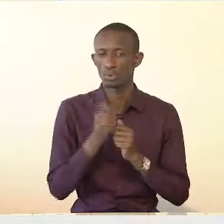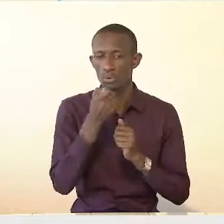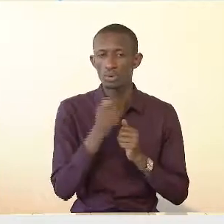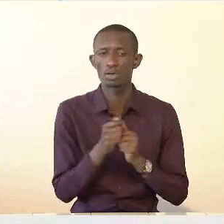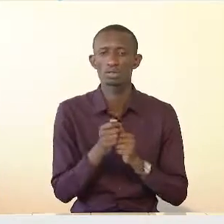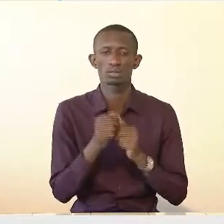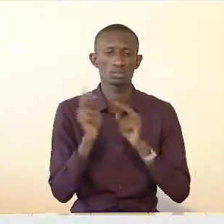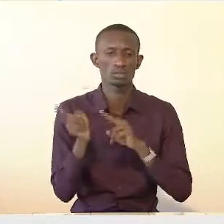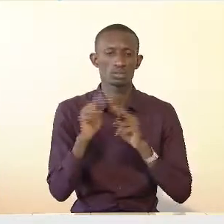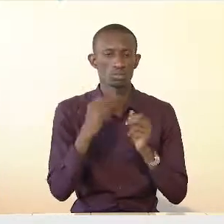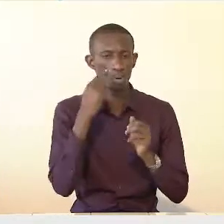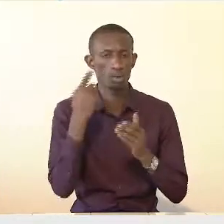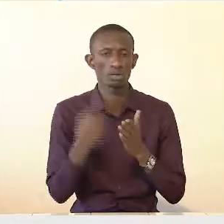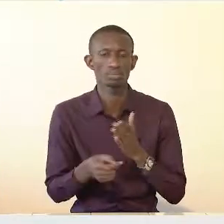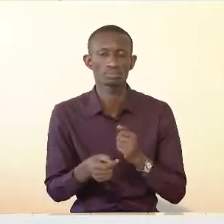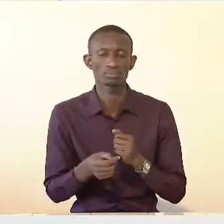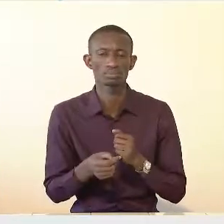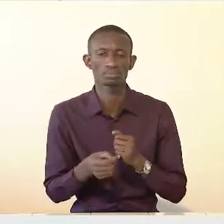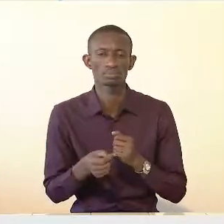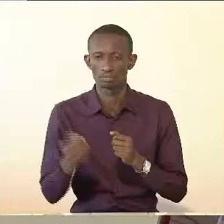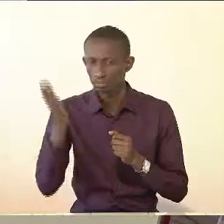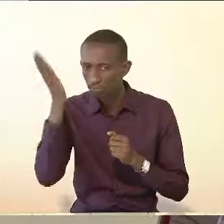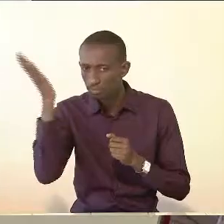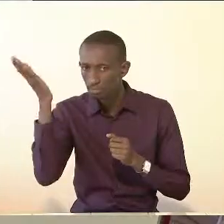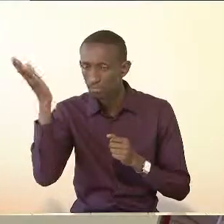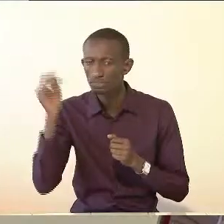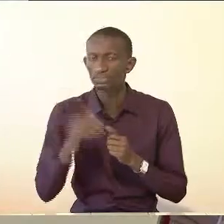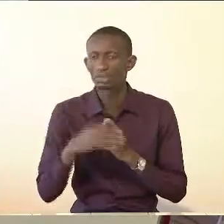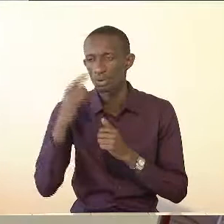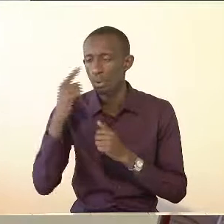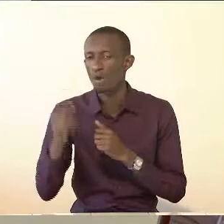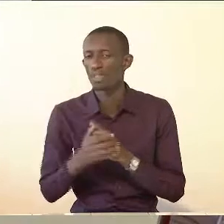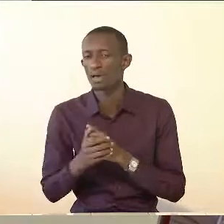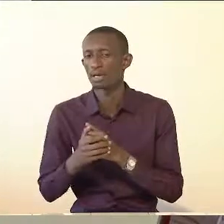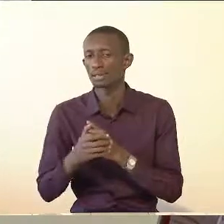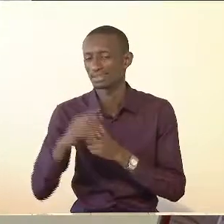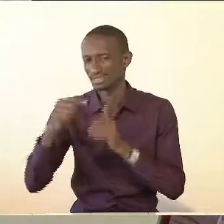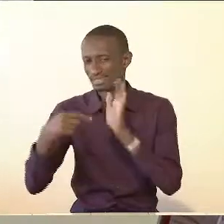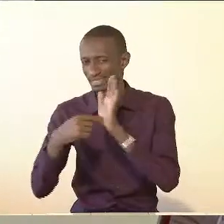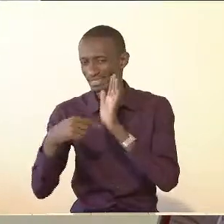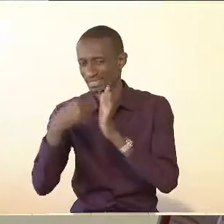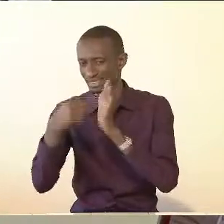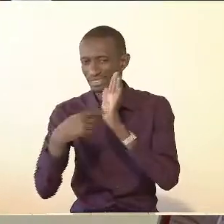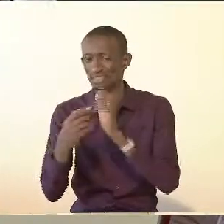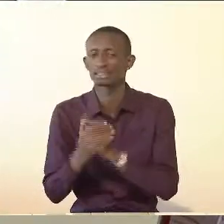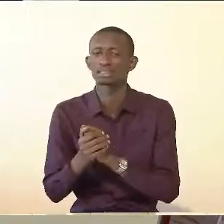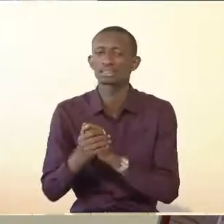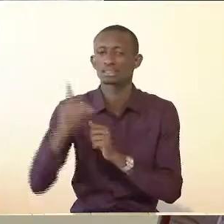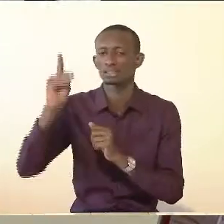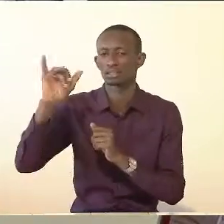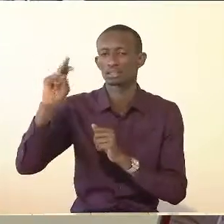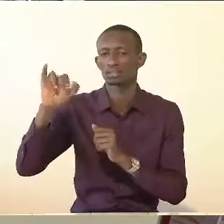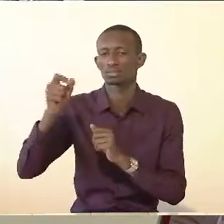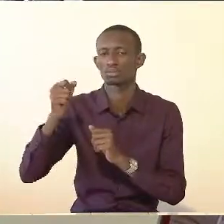The brain signals it, and I say the part of the brain which is responsible for that is the hypothalamus. and we're able to